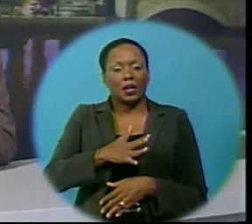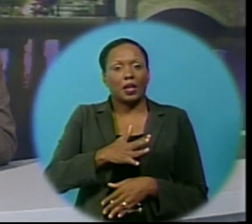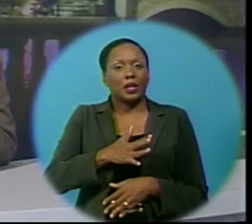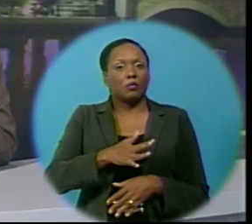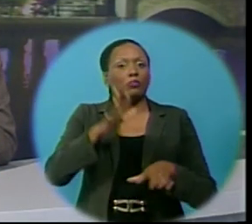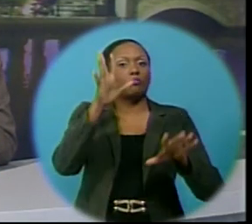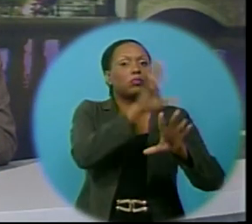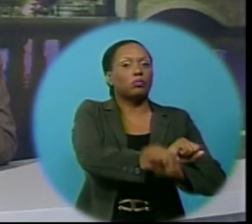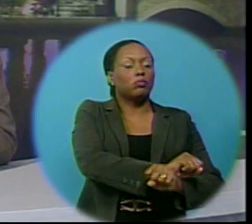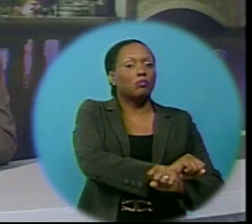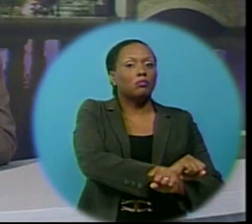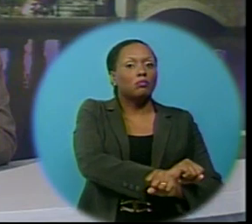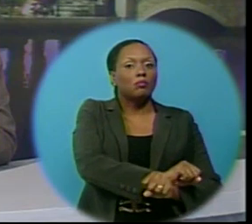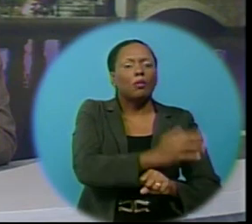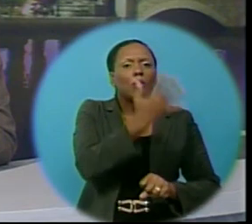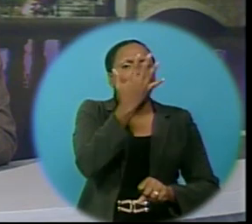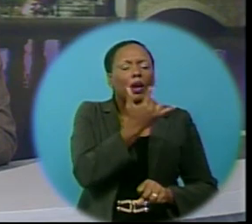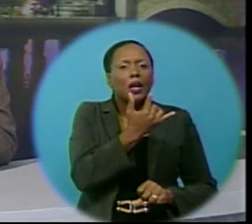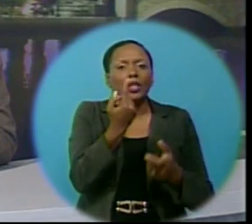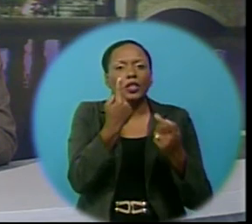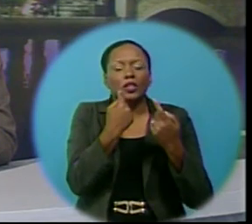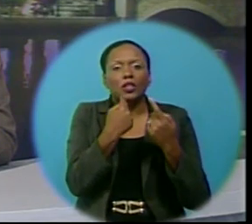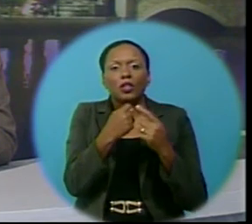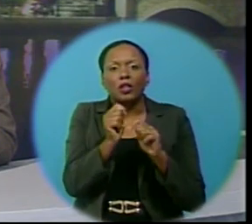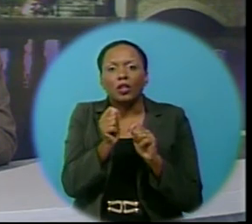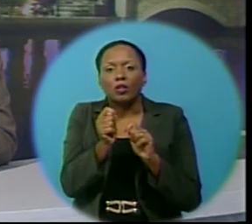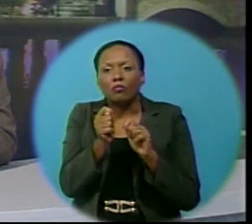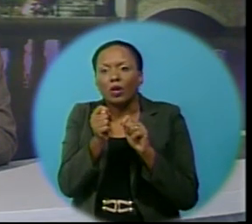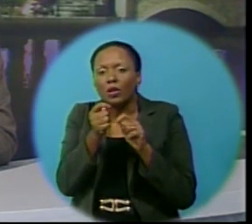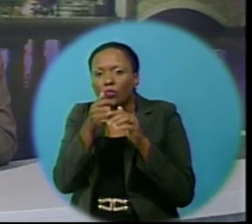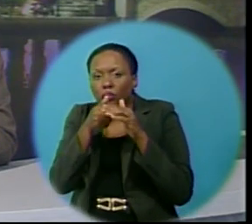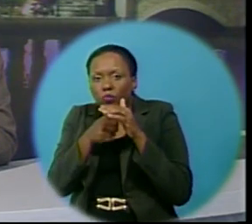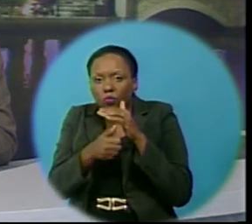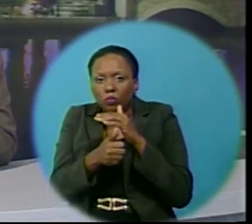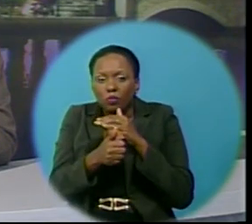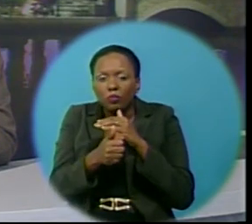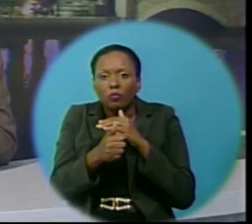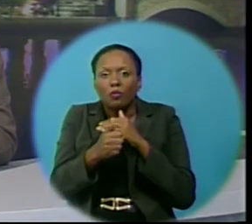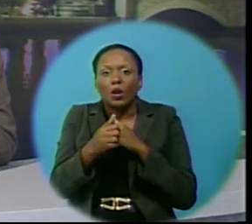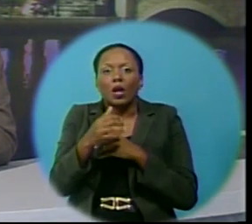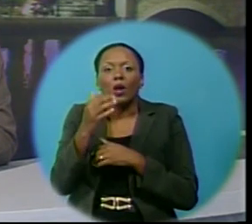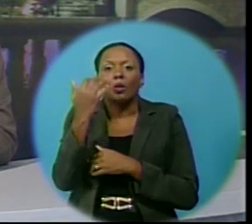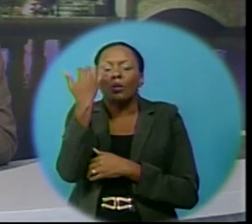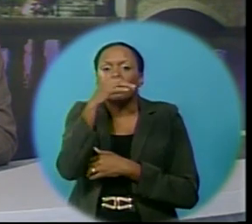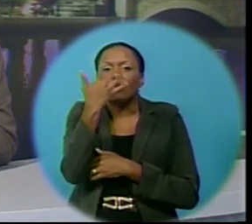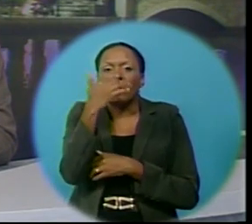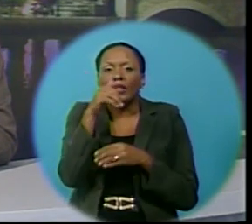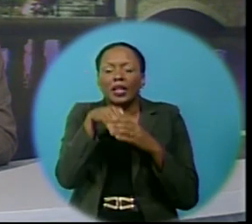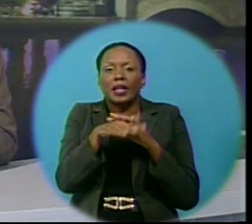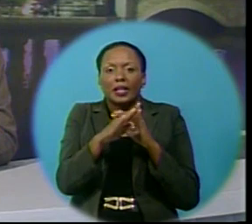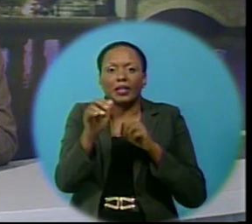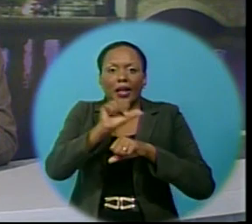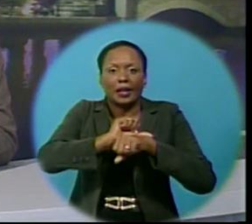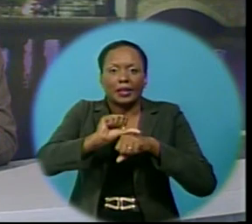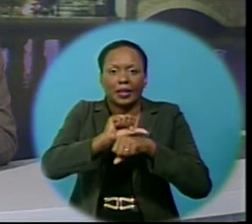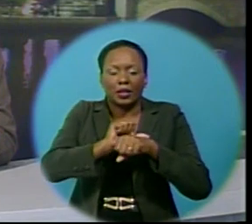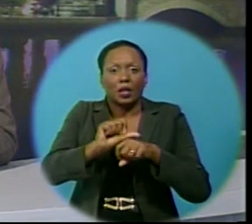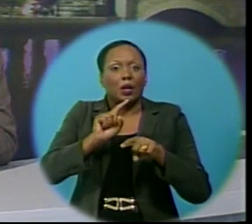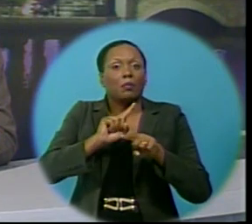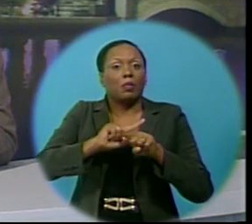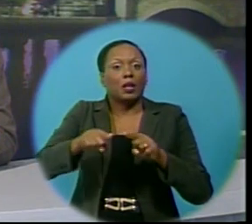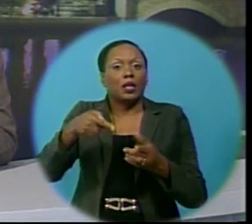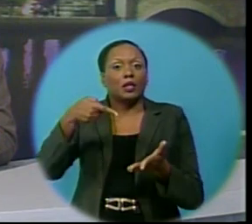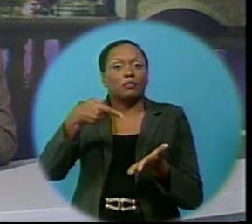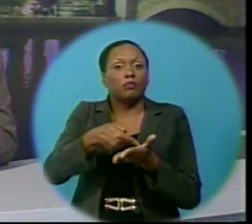to smuggle about 8 pounds of marijuana into Antigua on Sunday has been fined 150,000 EC dollars, or